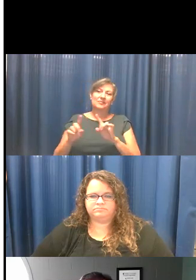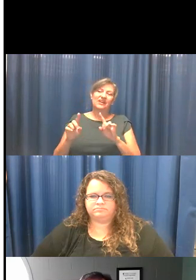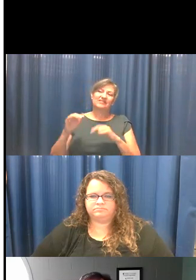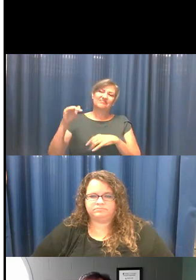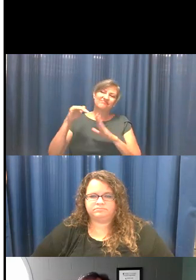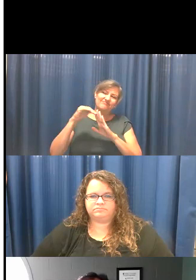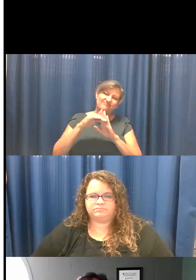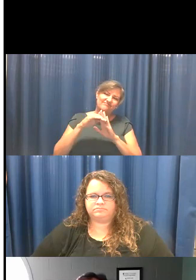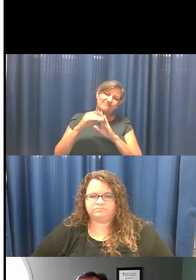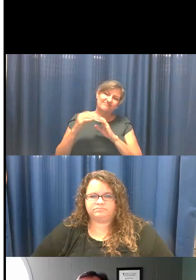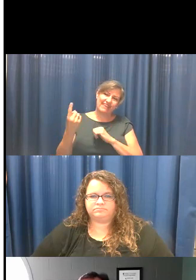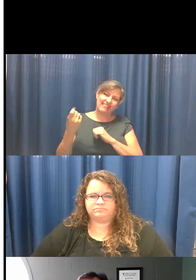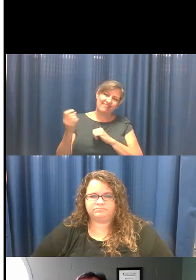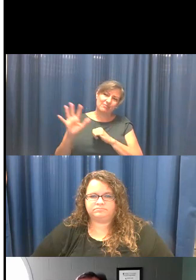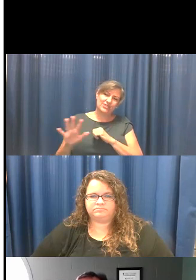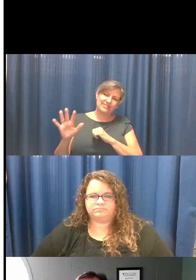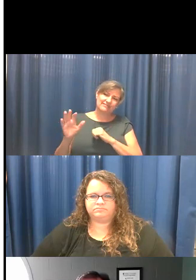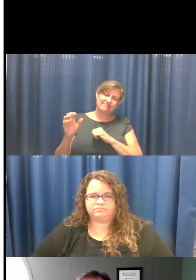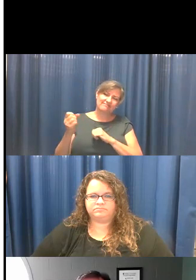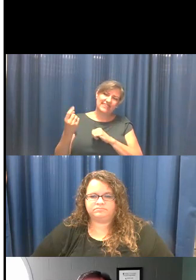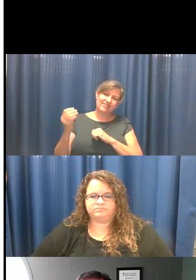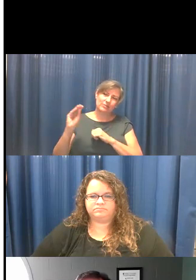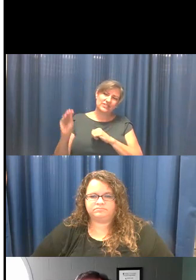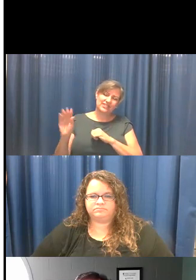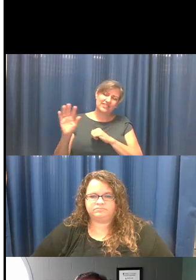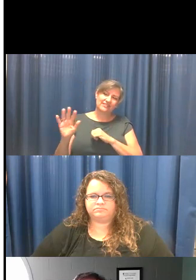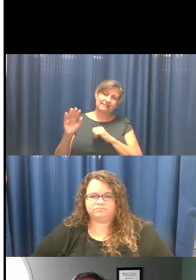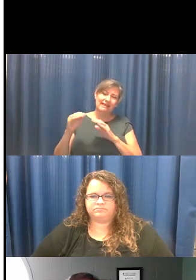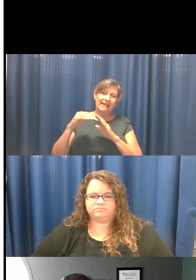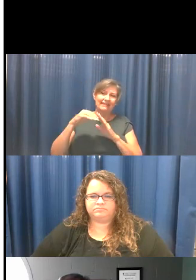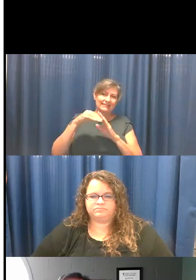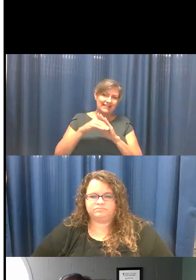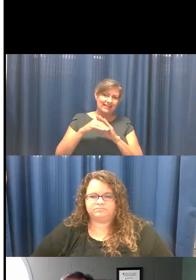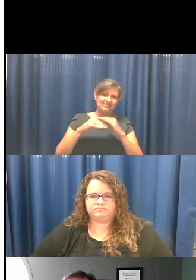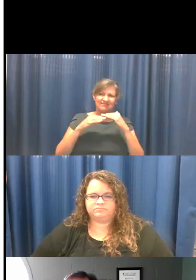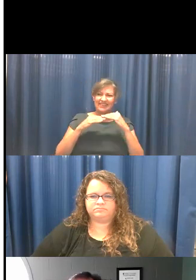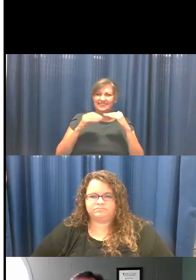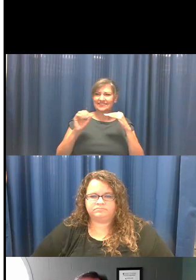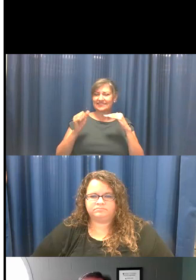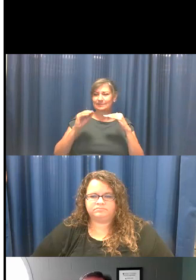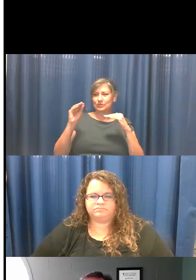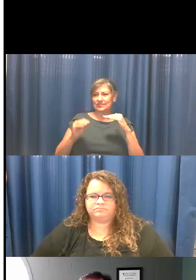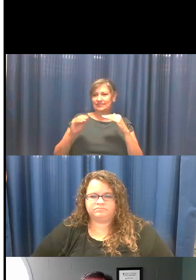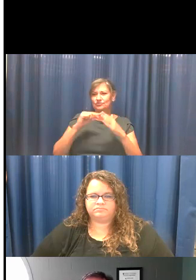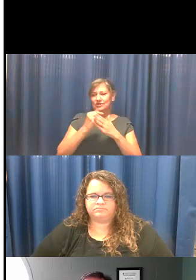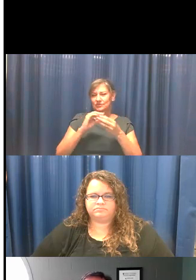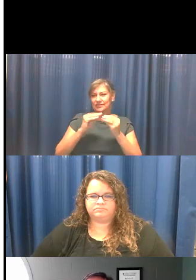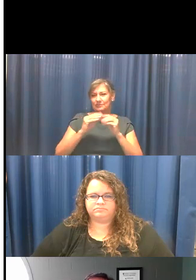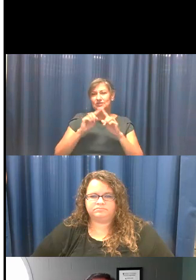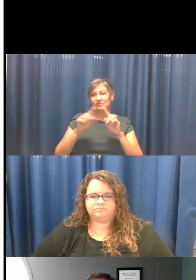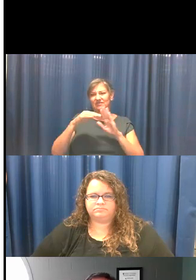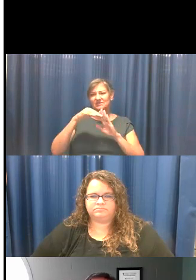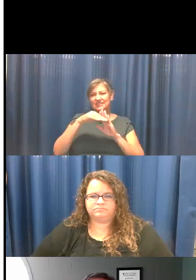about 11% in enrollment, and we're down less than 10% in graduate numbers, but we were down. You can see we hit